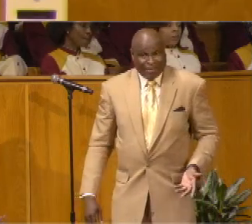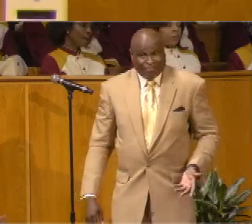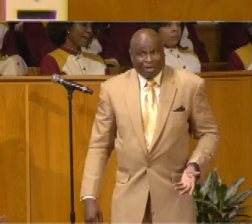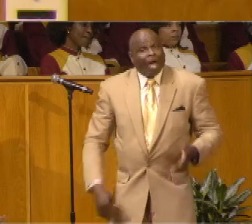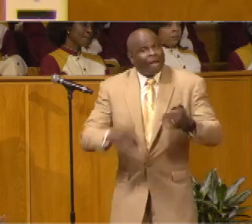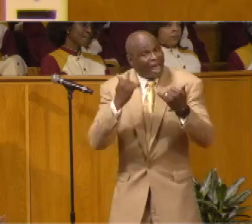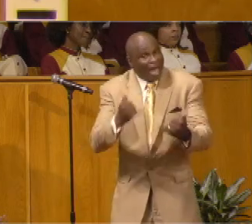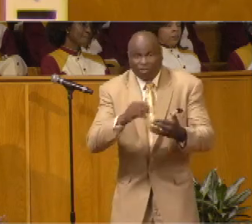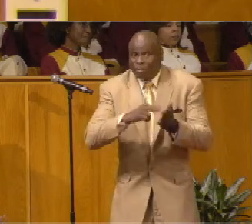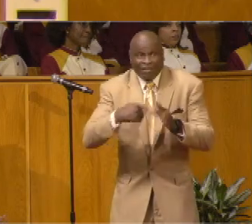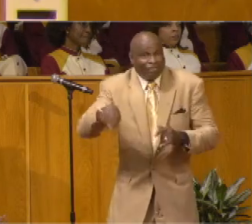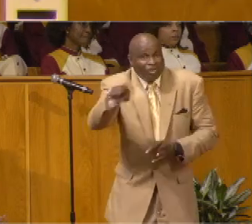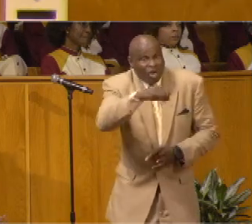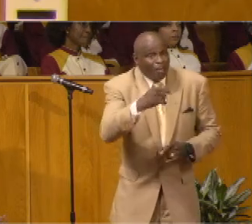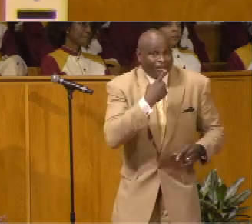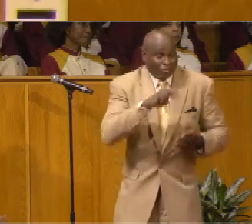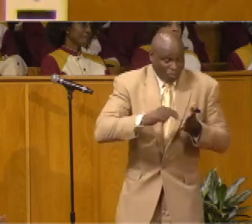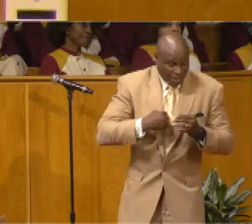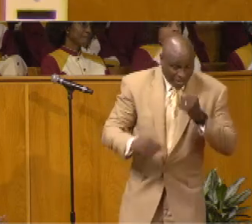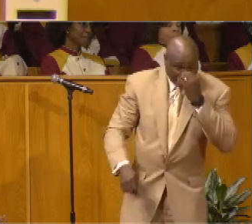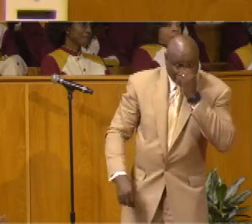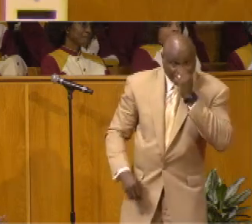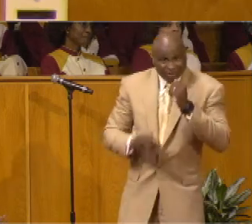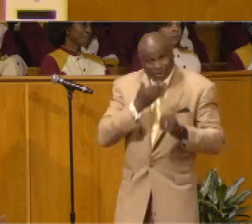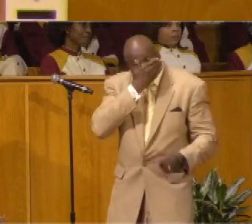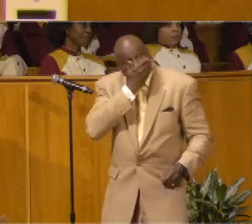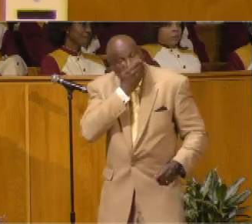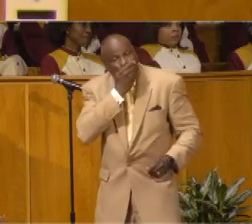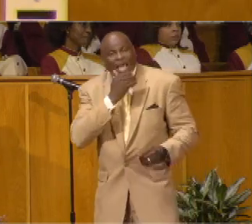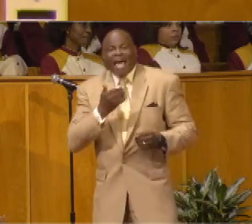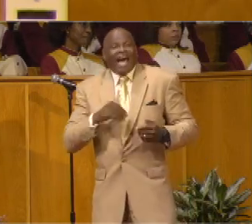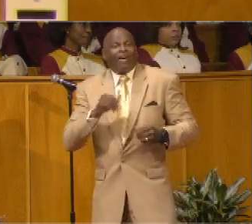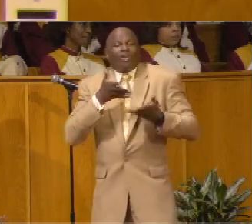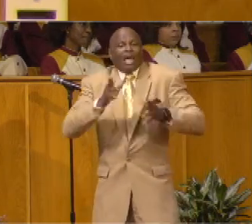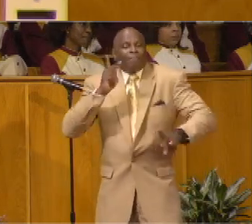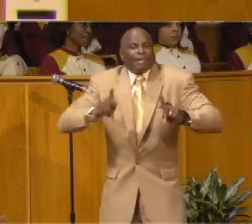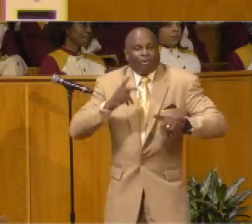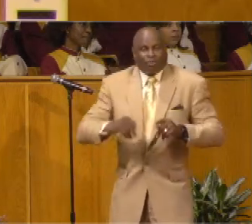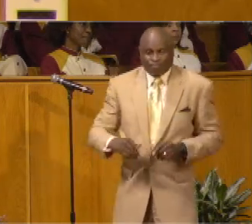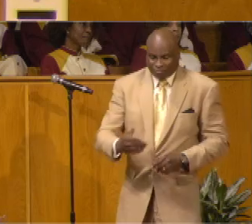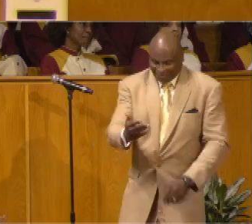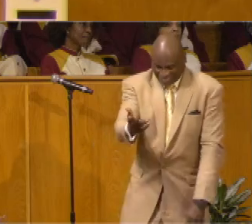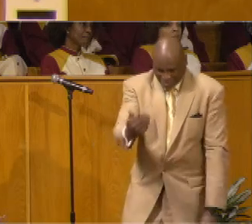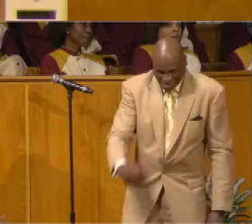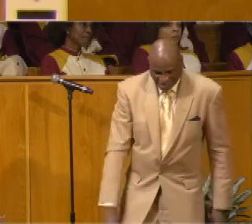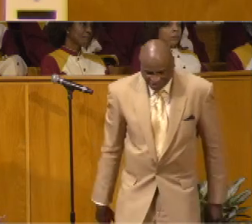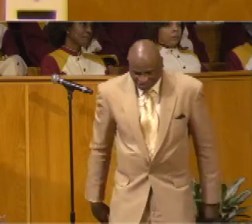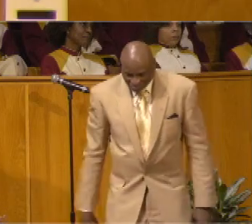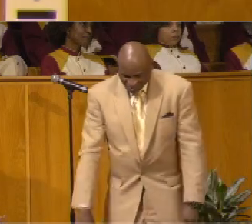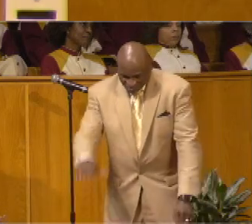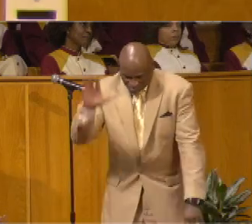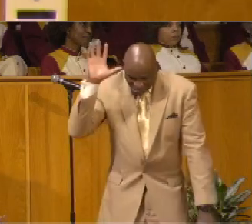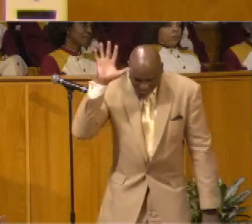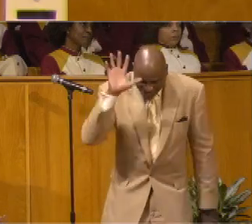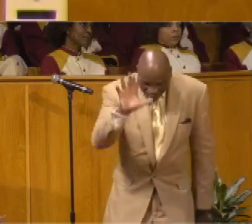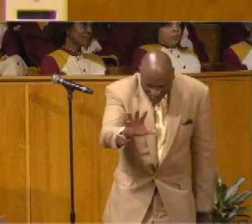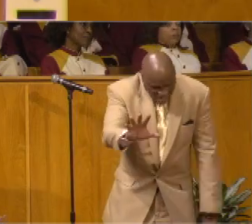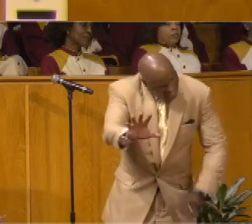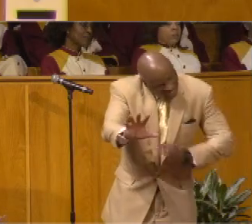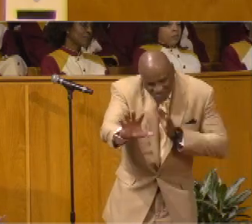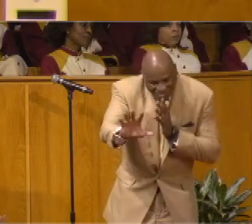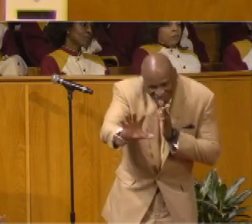Now, I don't know what this means for you, but I'm going to tell you what it means for me. I don't let folk lay hands on me and talk in